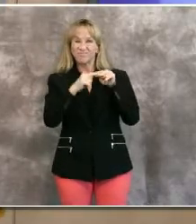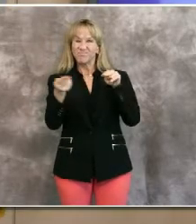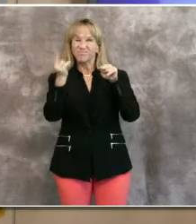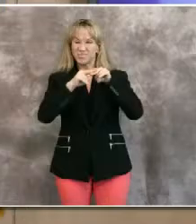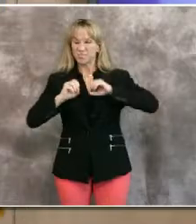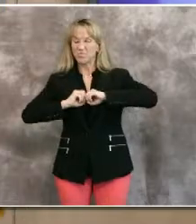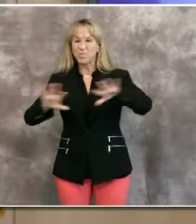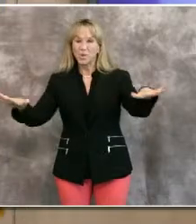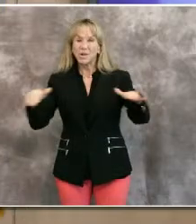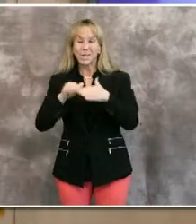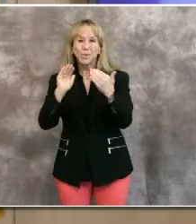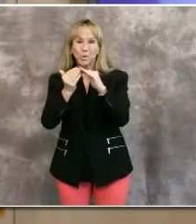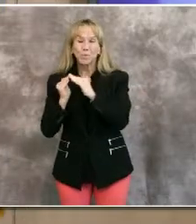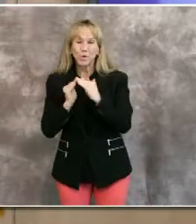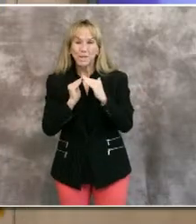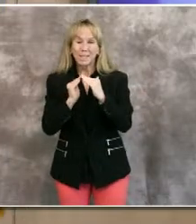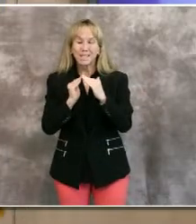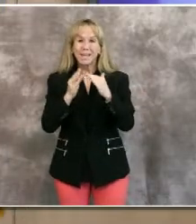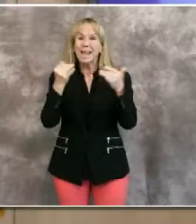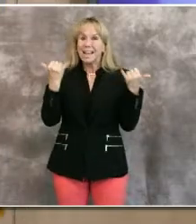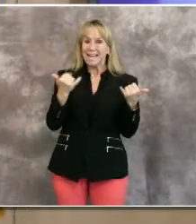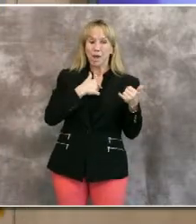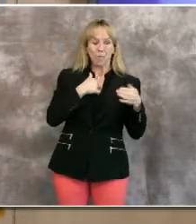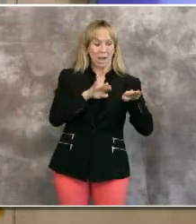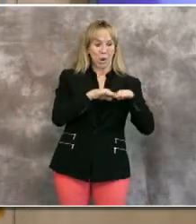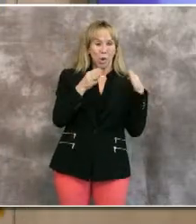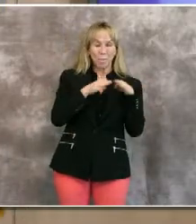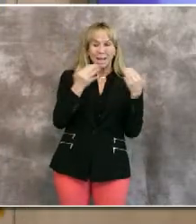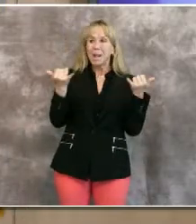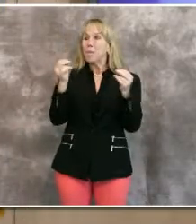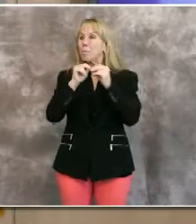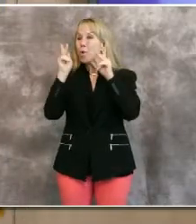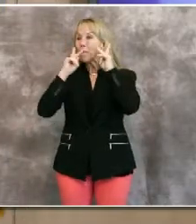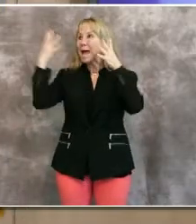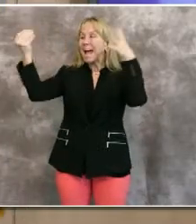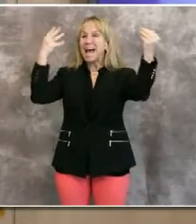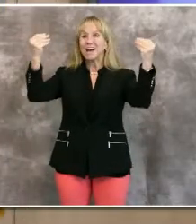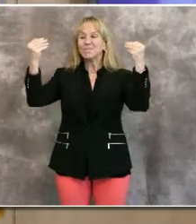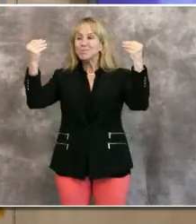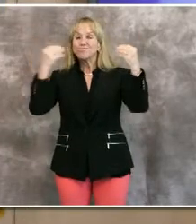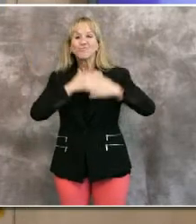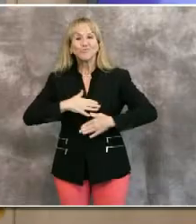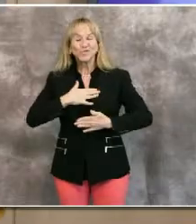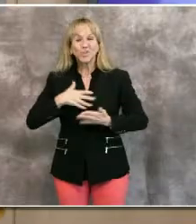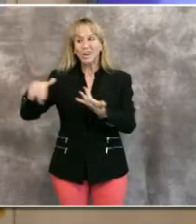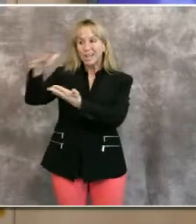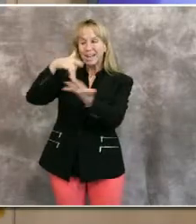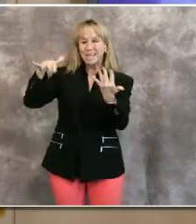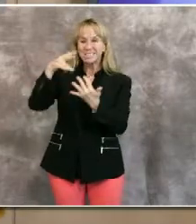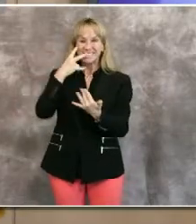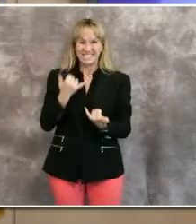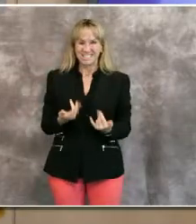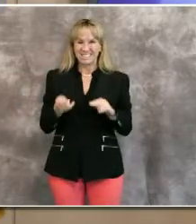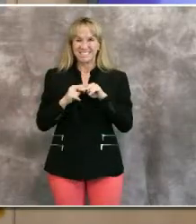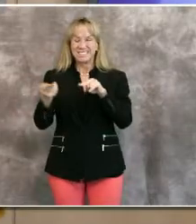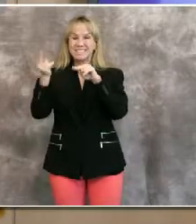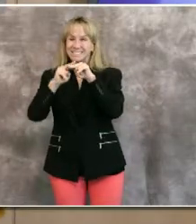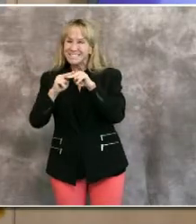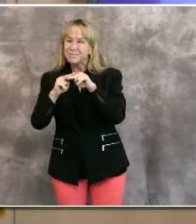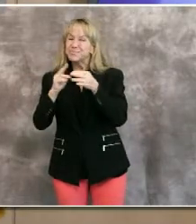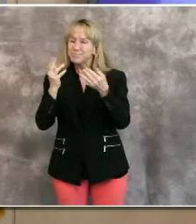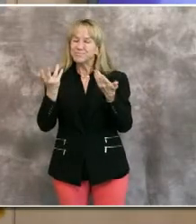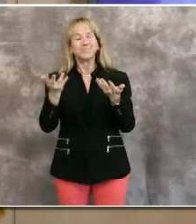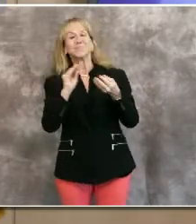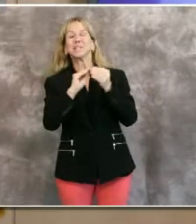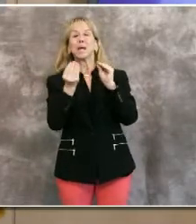cases tied to our reopening and the fact that more people are out doing more things. We're also concerned about the number of folks that are out